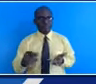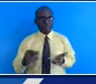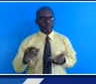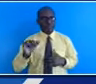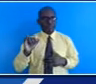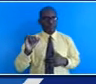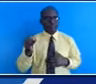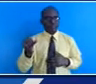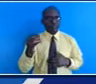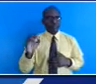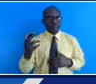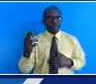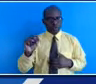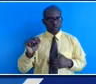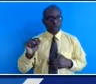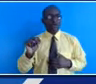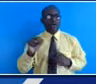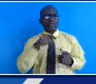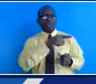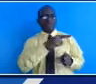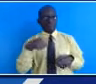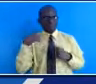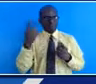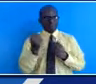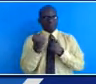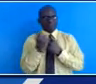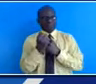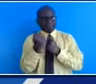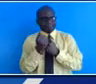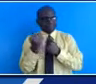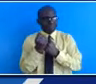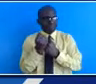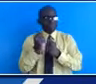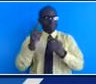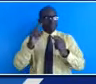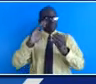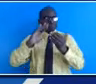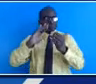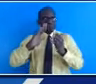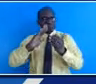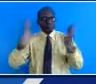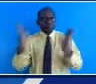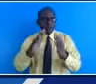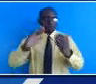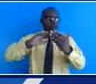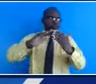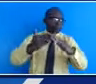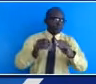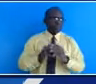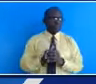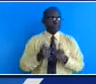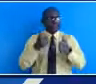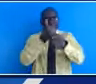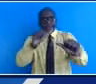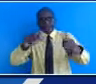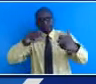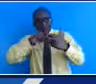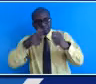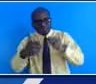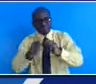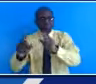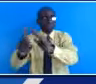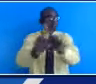him, and it's a sizable organization that he represents, have been there on issue after issue, and certainly in issues of trying to